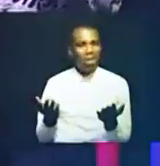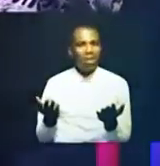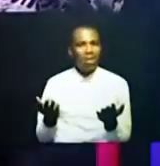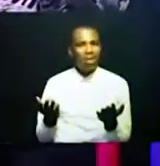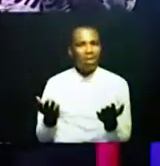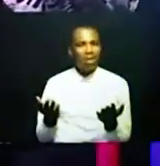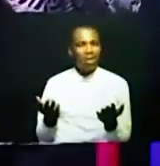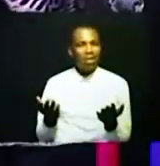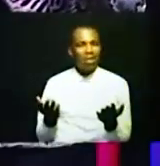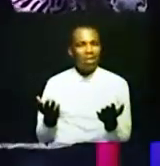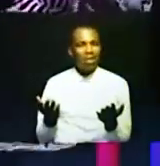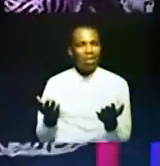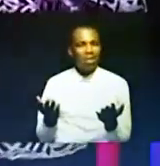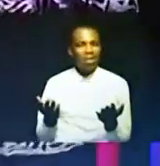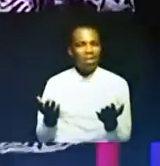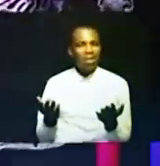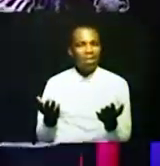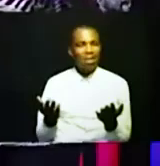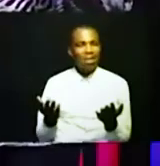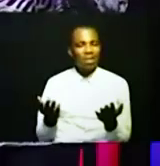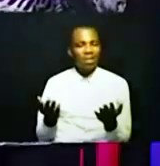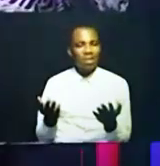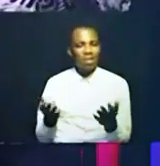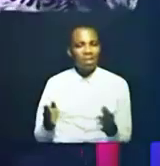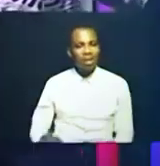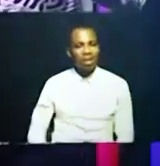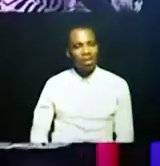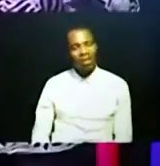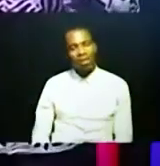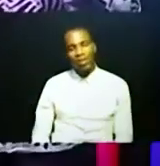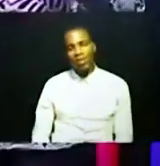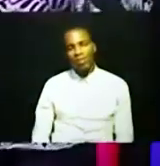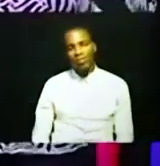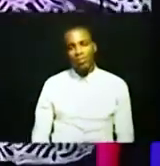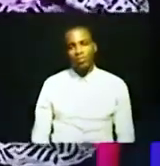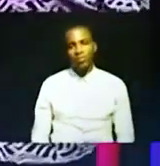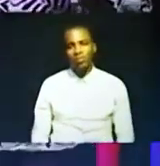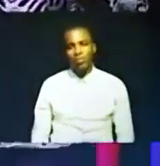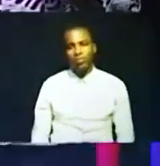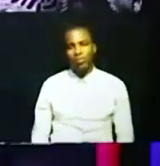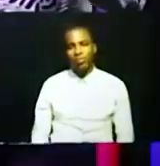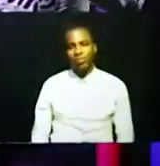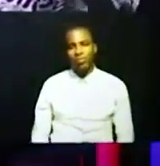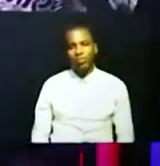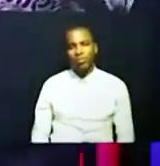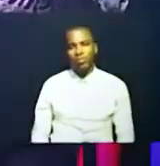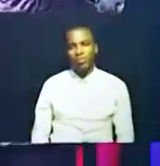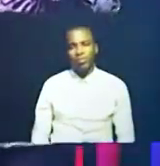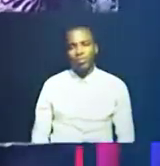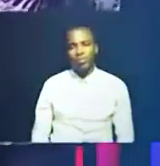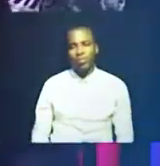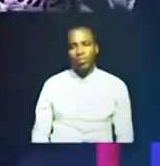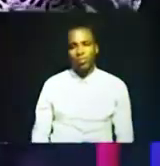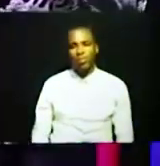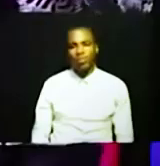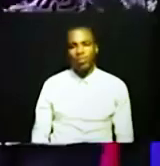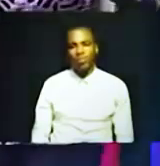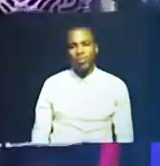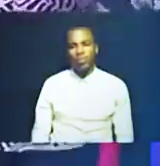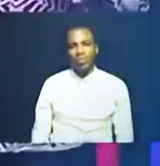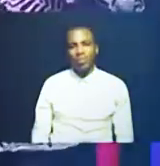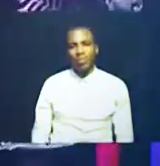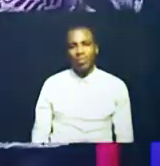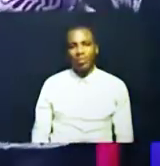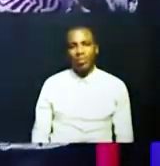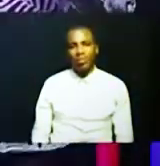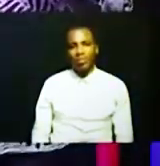mo bra yeti se obi shure ne nkwa bra na ware na ewesani mu anaso ha omu kakra na otie nkoma na mfo amamfo